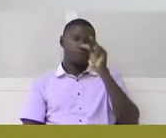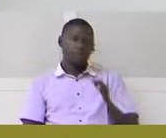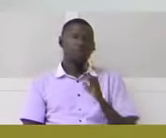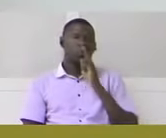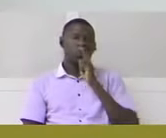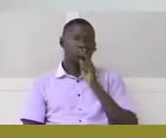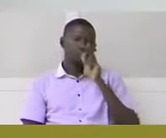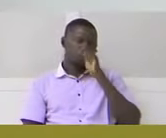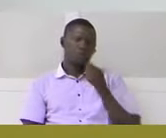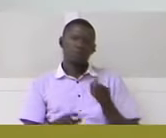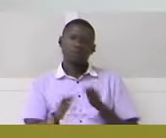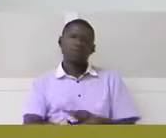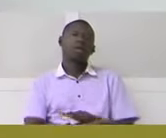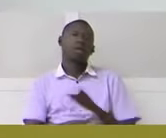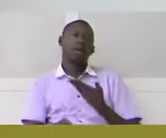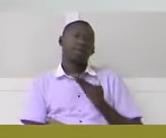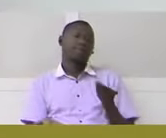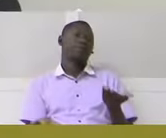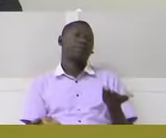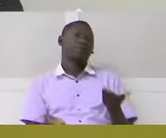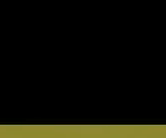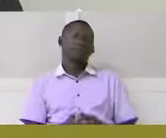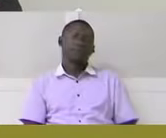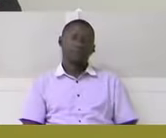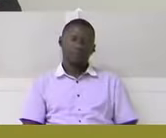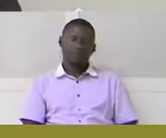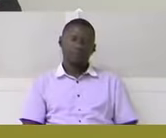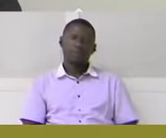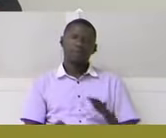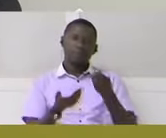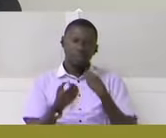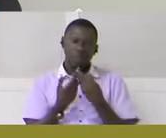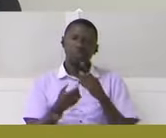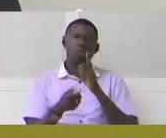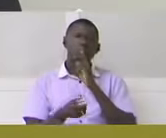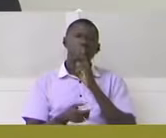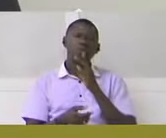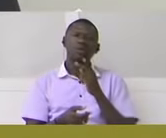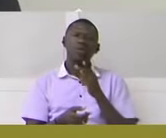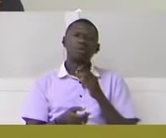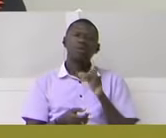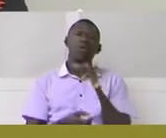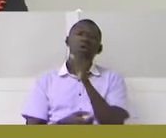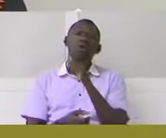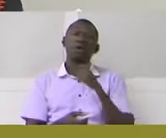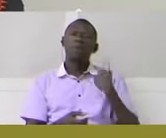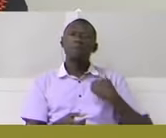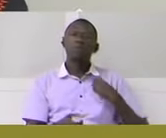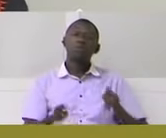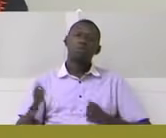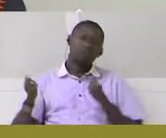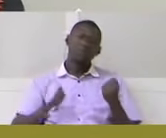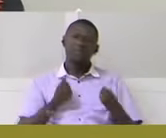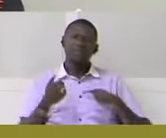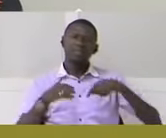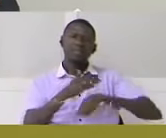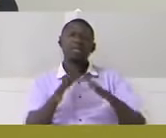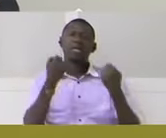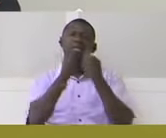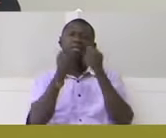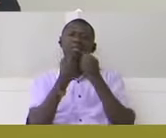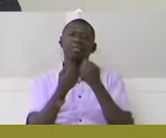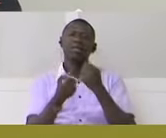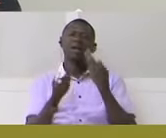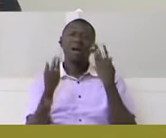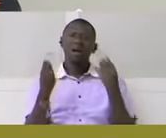more than Banda. Can you tell us the other victims were? Mo kotang lumeni dunda abata kono un